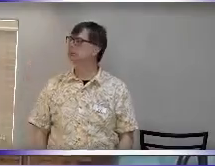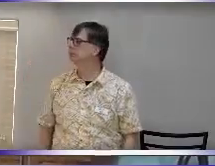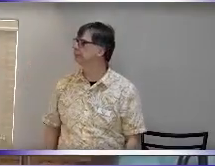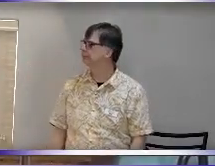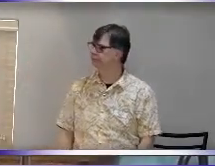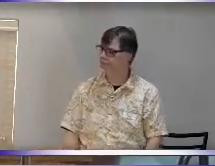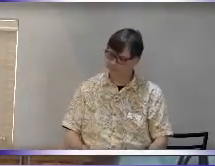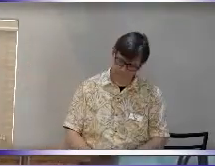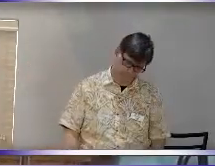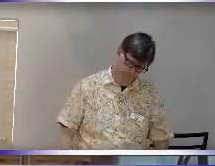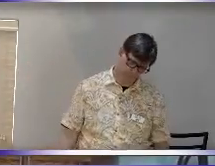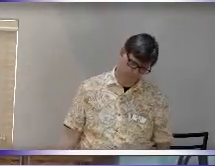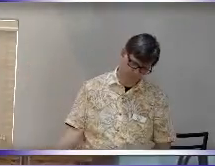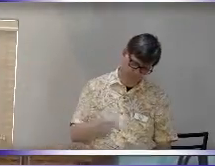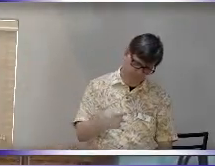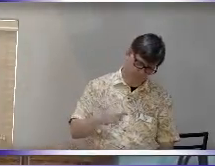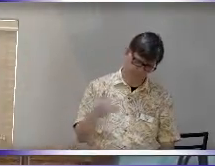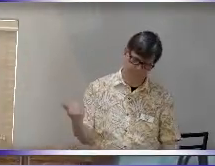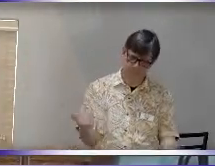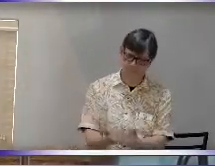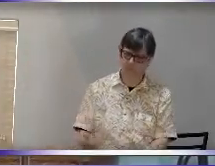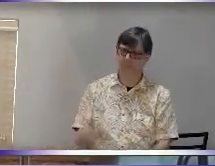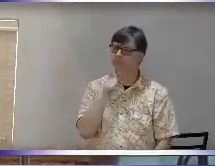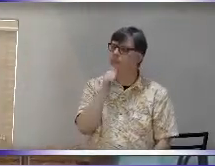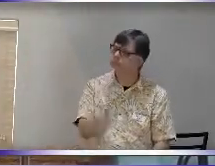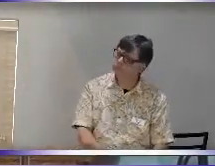bombings, and so these people were not exactly on good